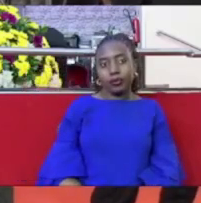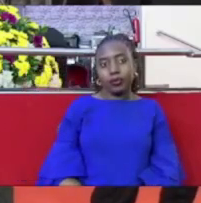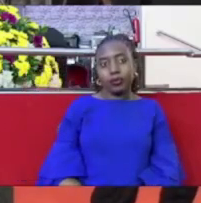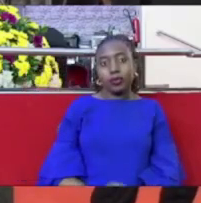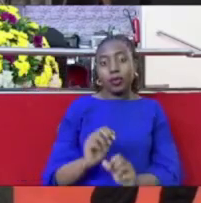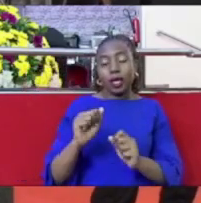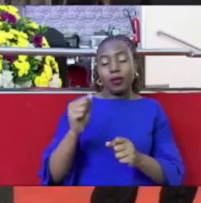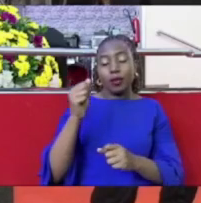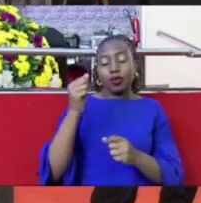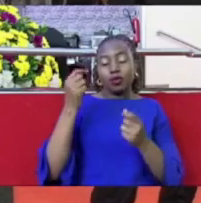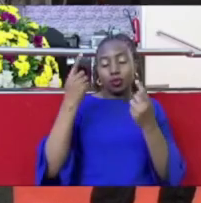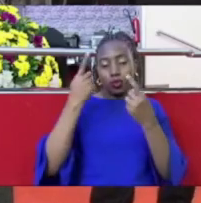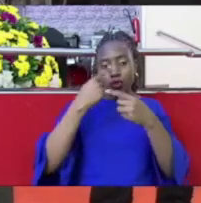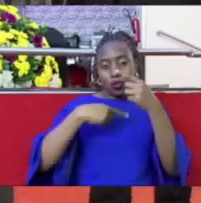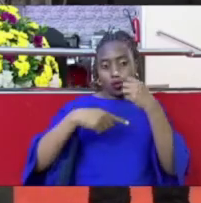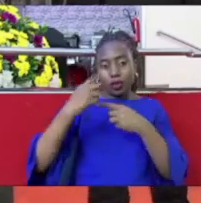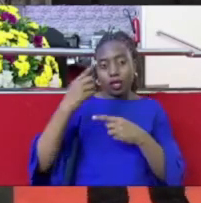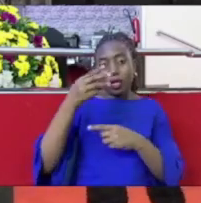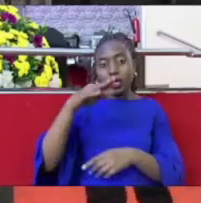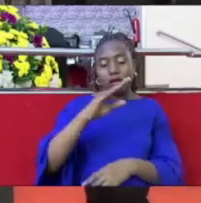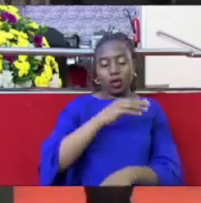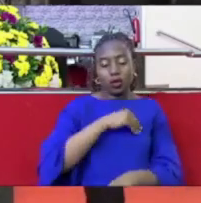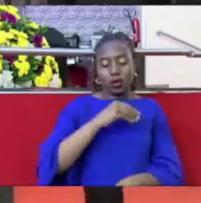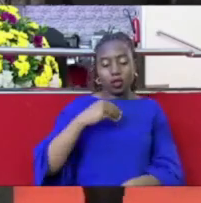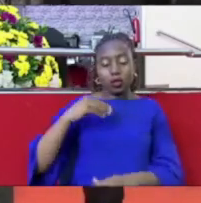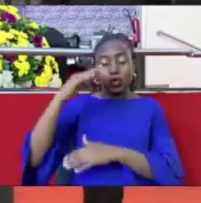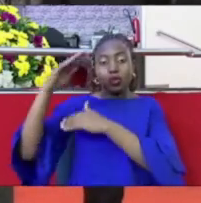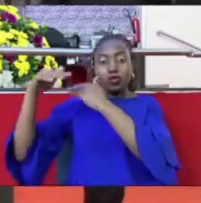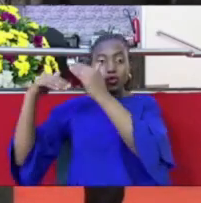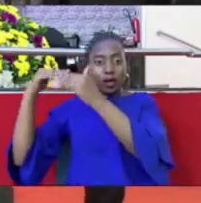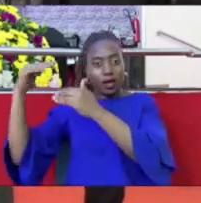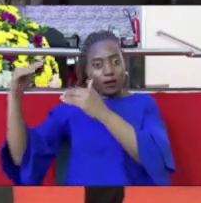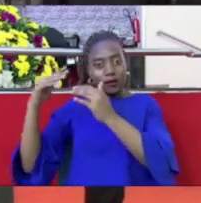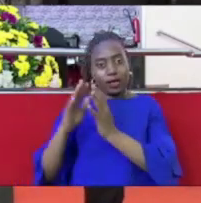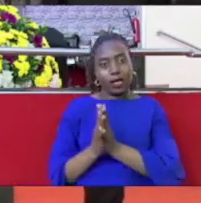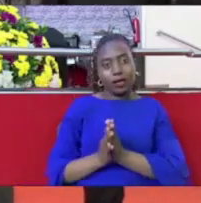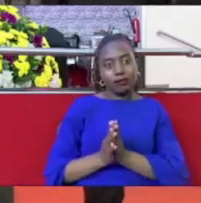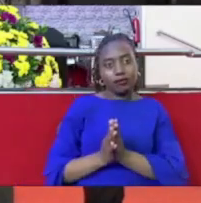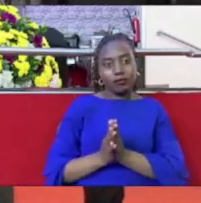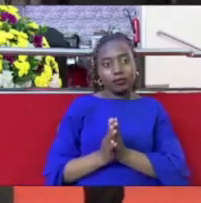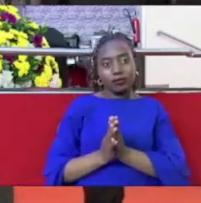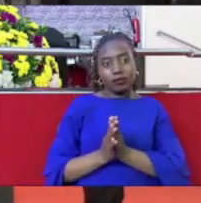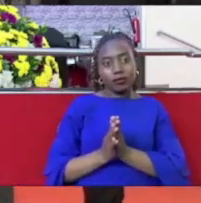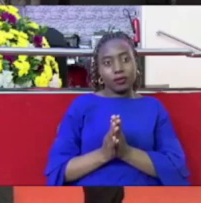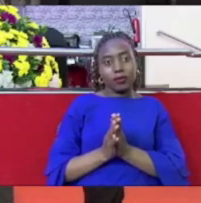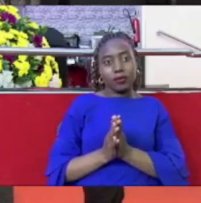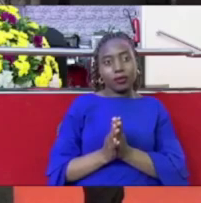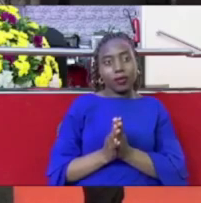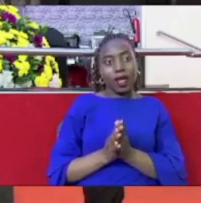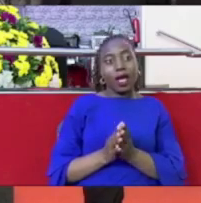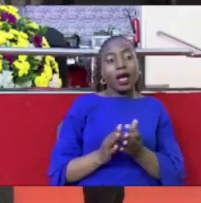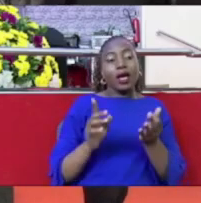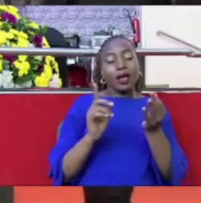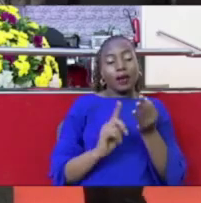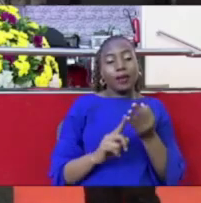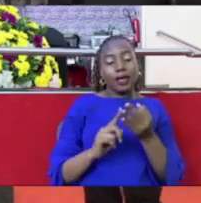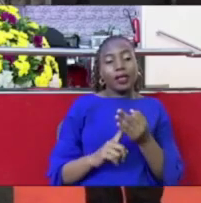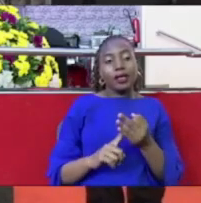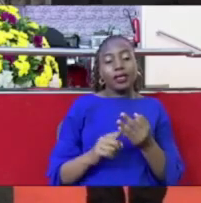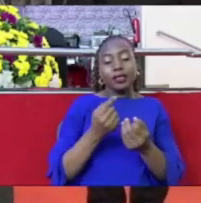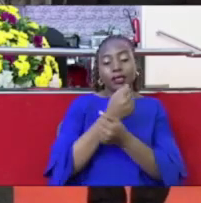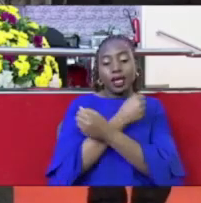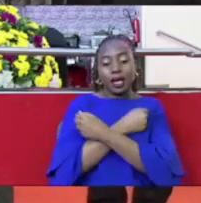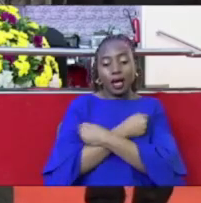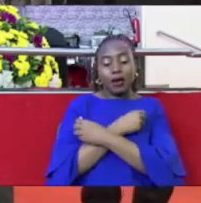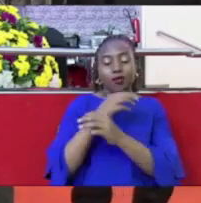heaven. Ili ahakikishe kwamba nafsi yako imeenda mbinguni. Of course the other thing is love for the worldly glory. Jambo lingine ni